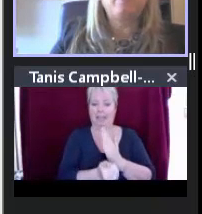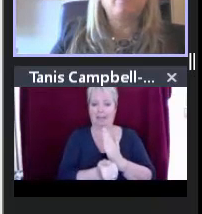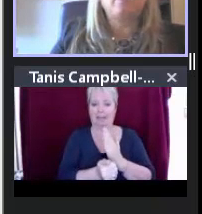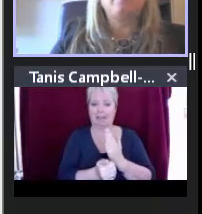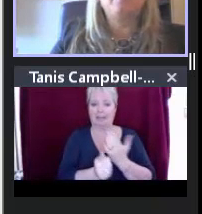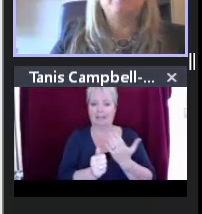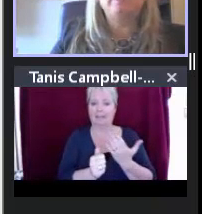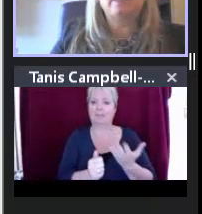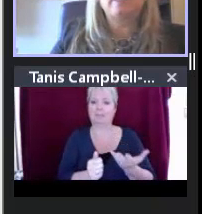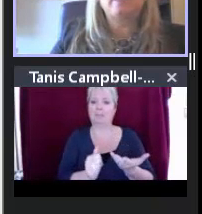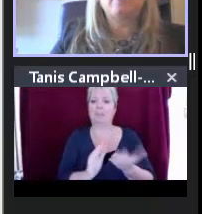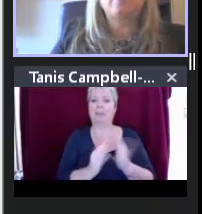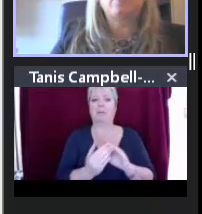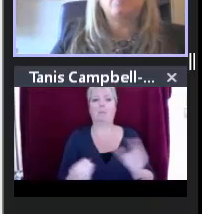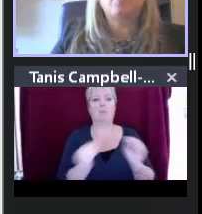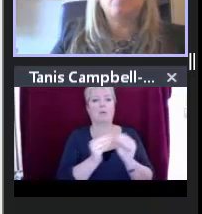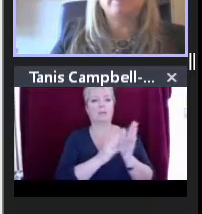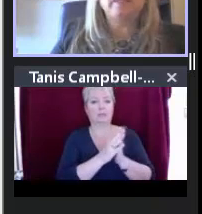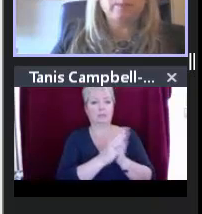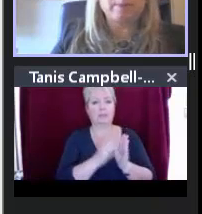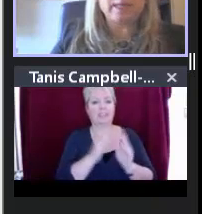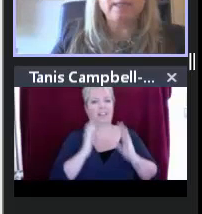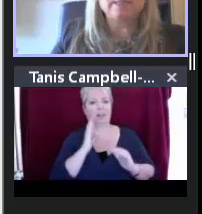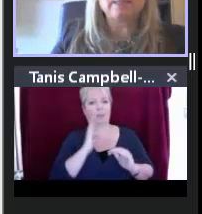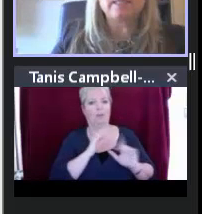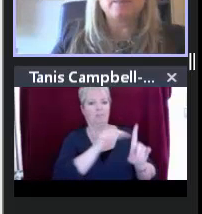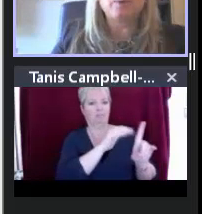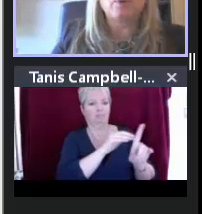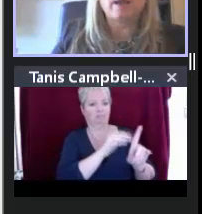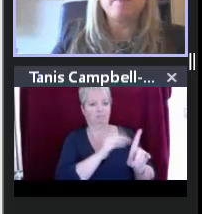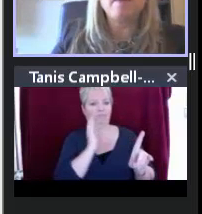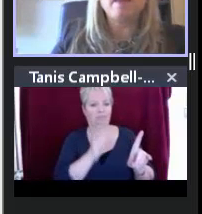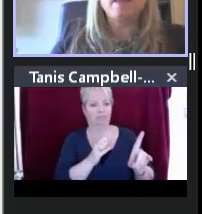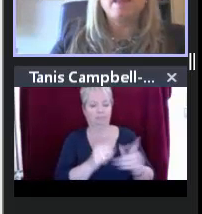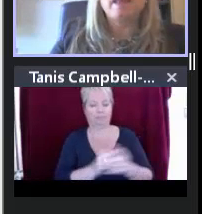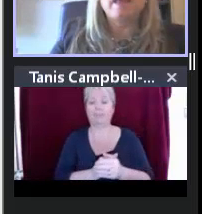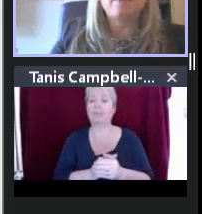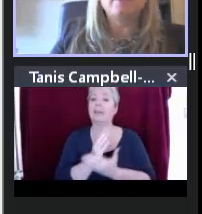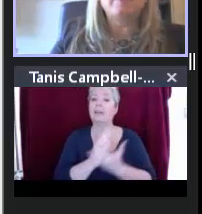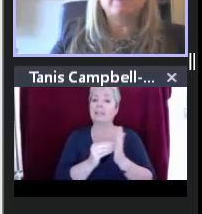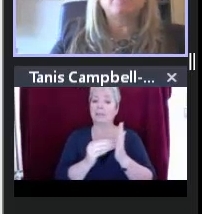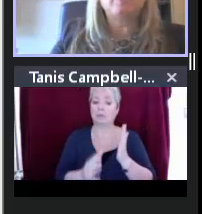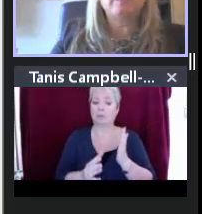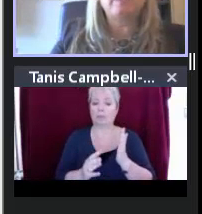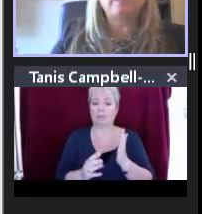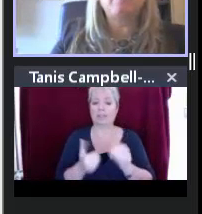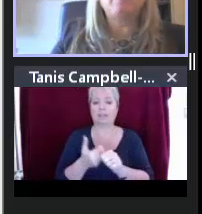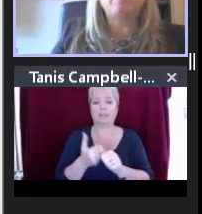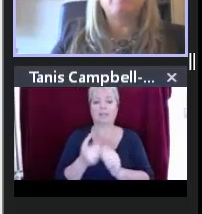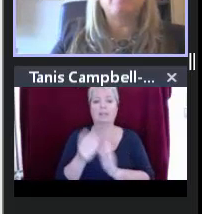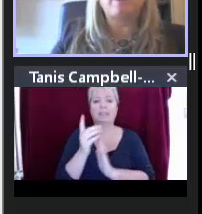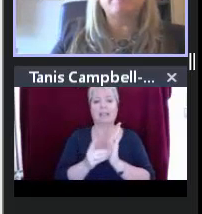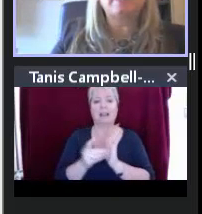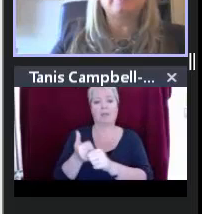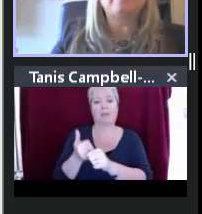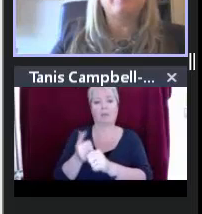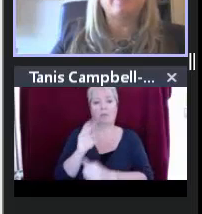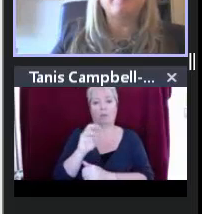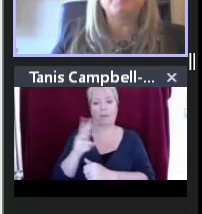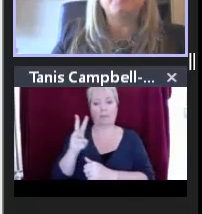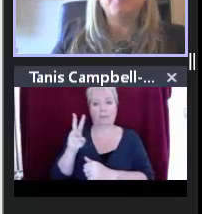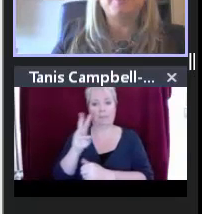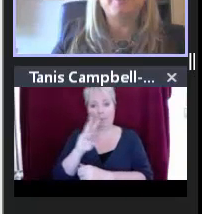Also, people are designing their own business websites in the program, and there's been some really neat